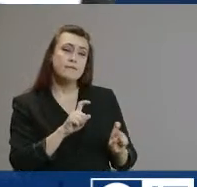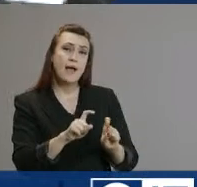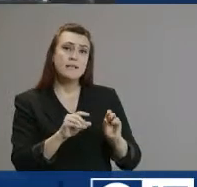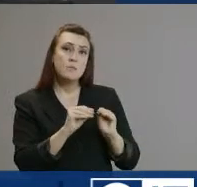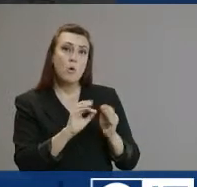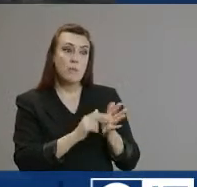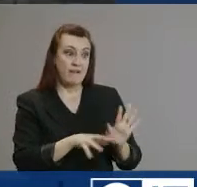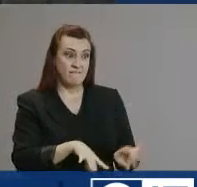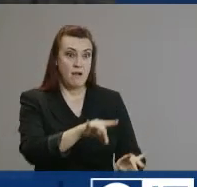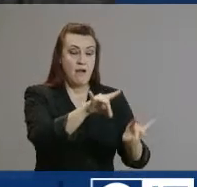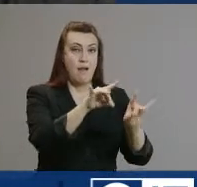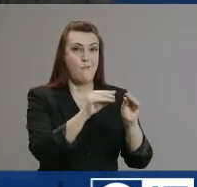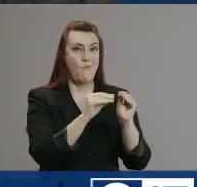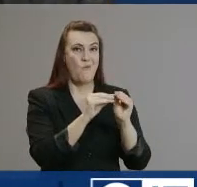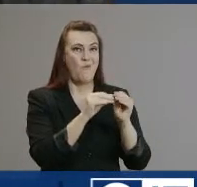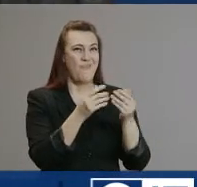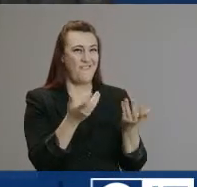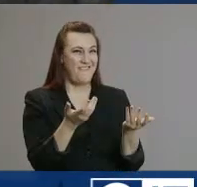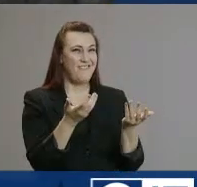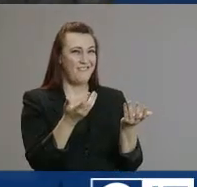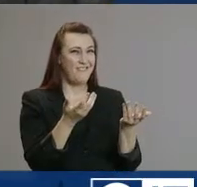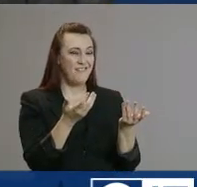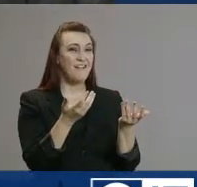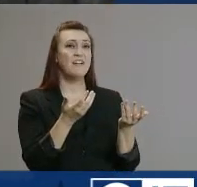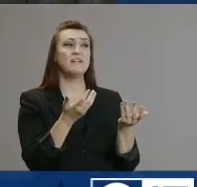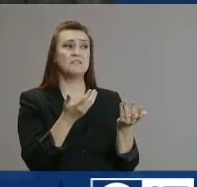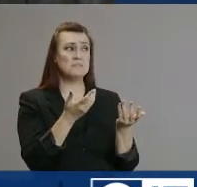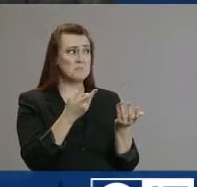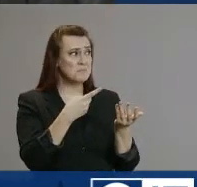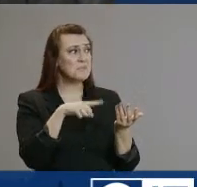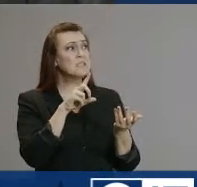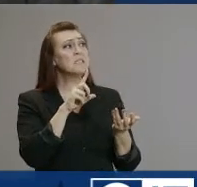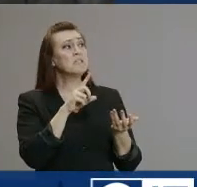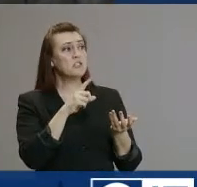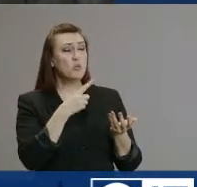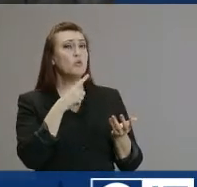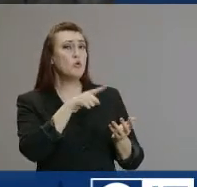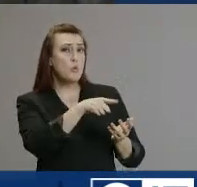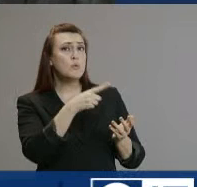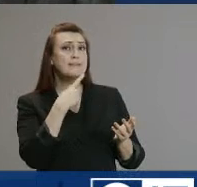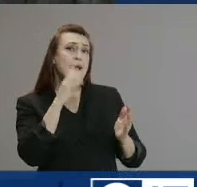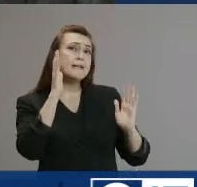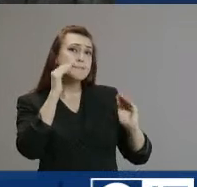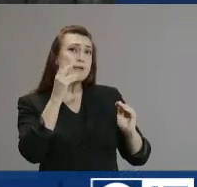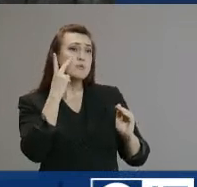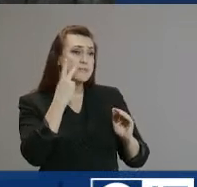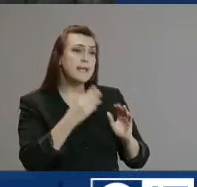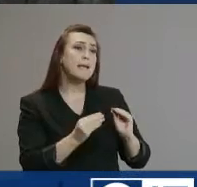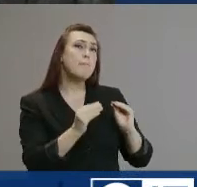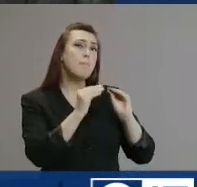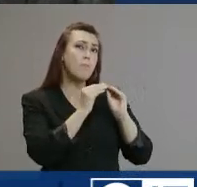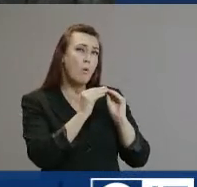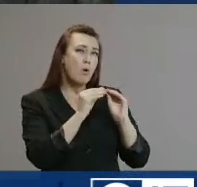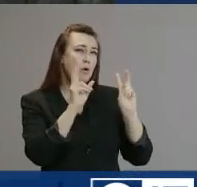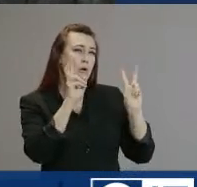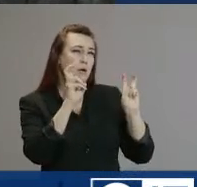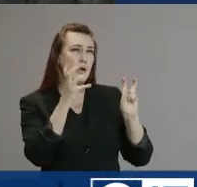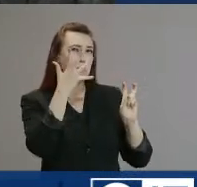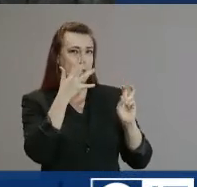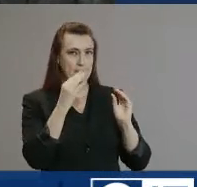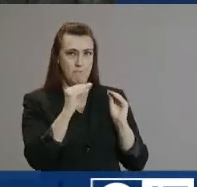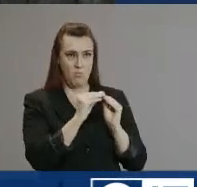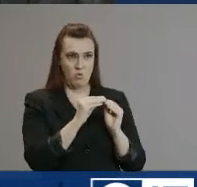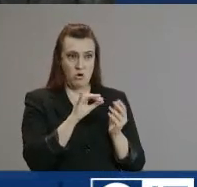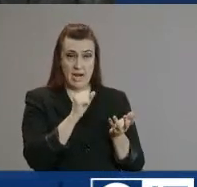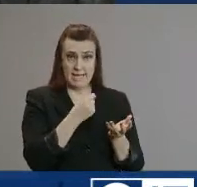positive tests. Are these the numbers that you expected to see at this point with this level of testing? Are these the numbers that you expected to see at this